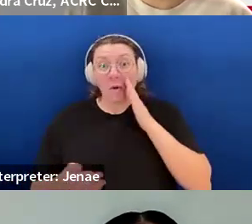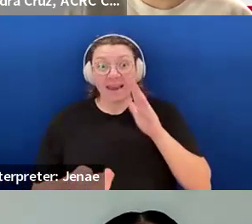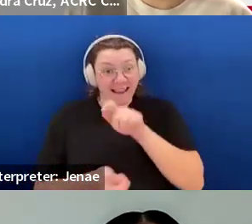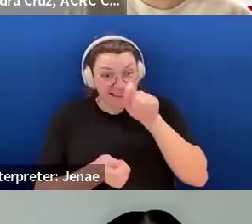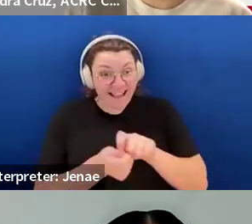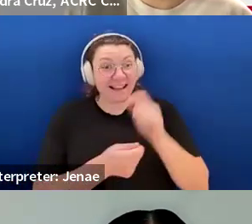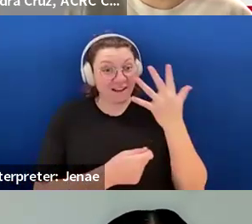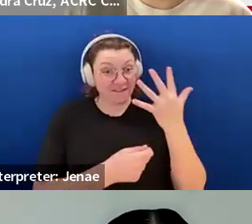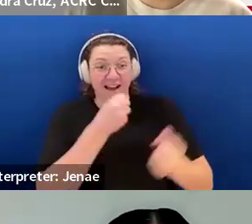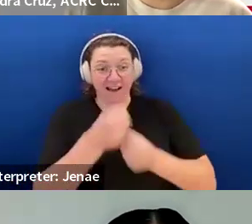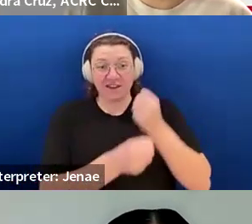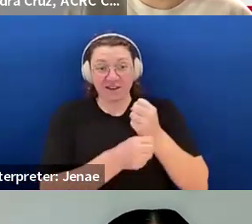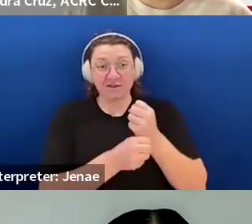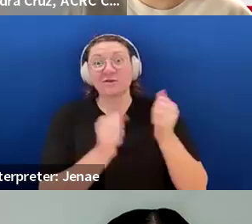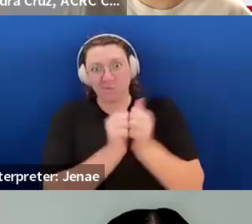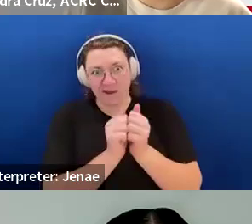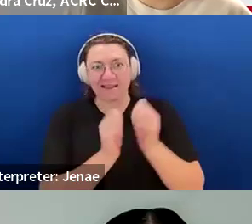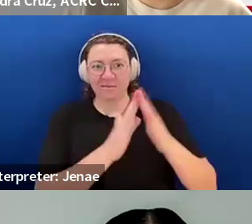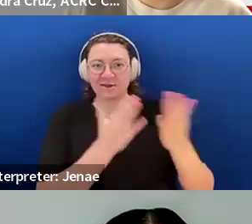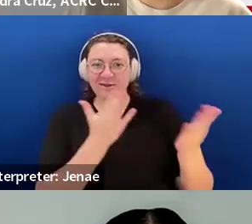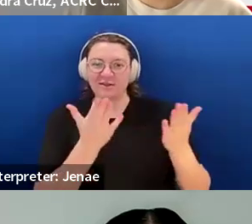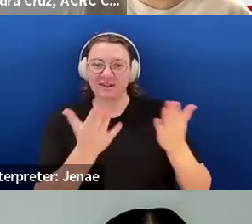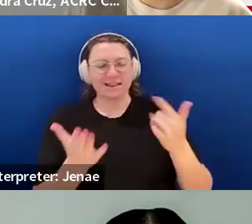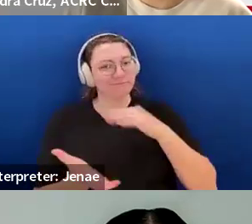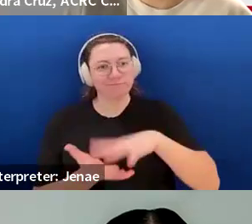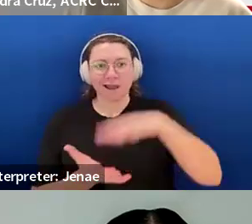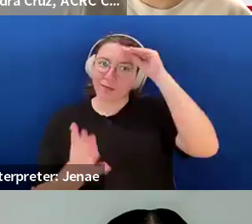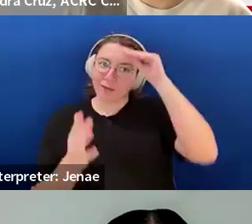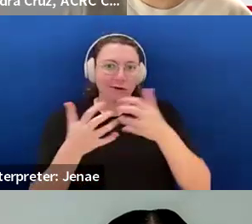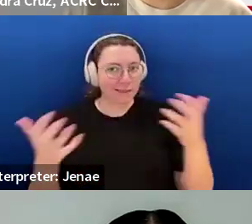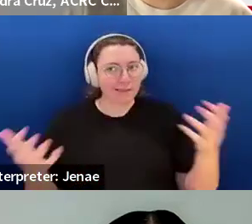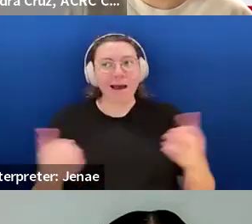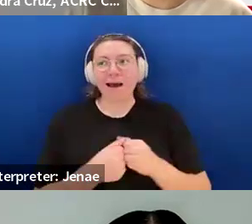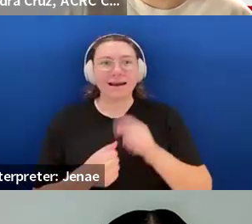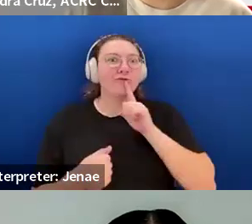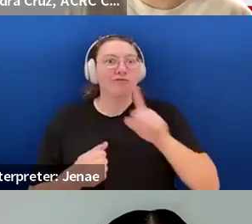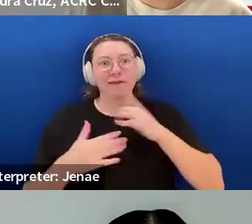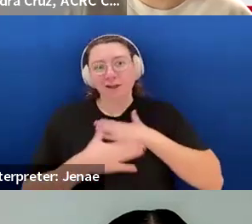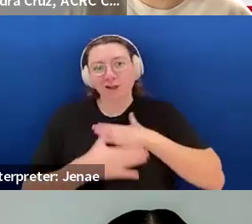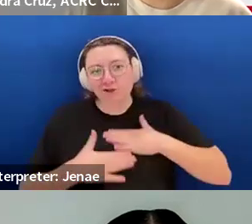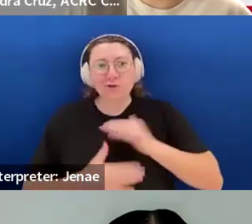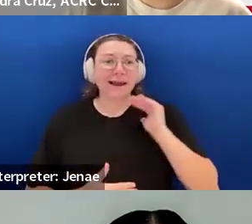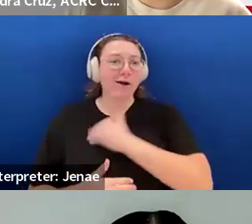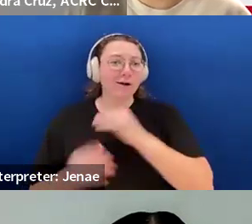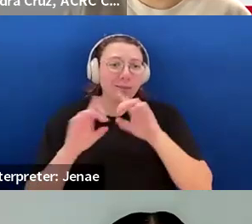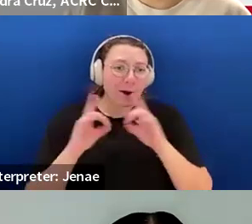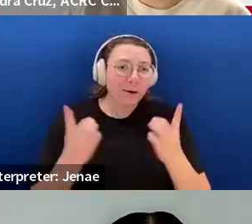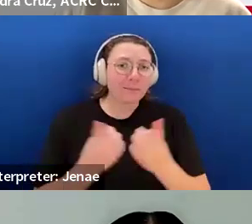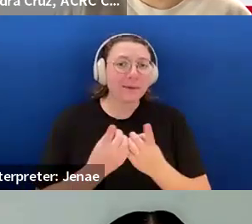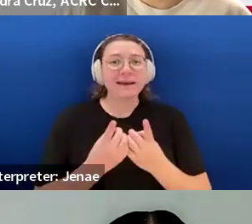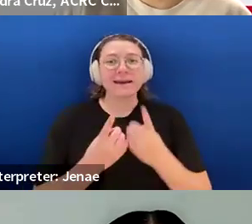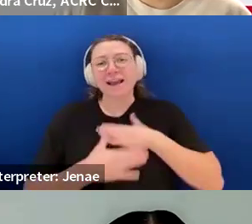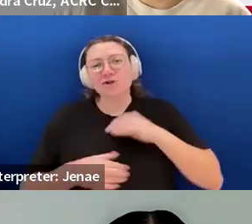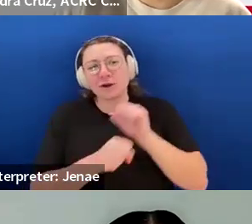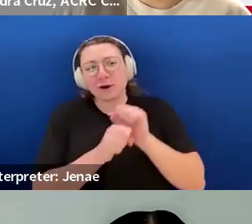with community services, and I've learned a lot. And I really enjoy our department, and I enjoy working with all